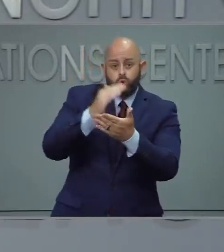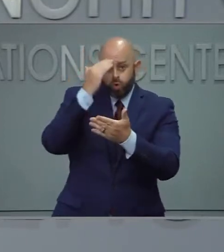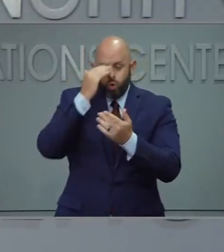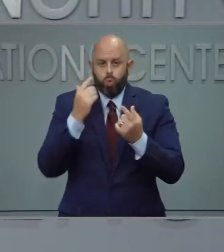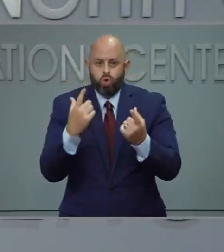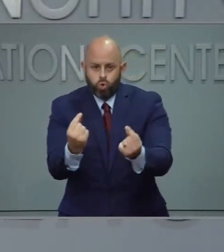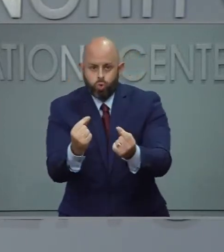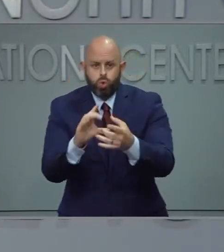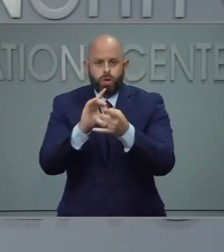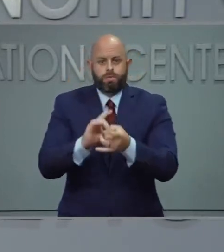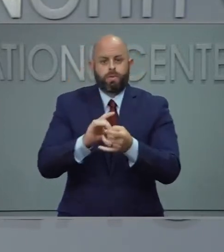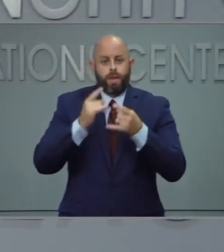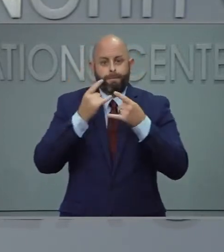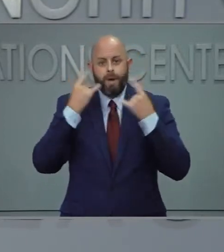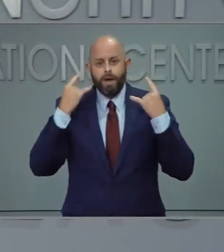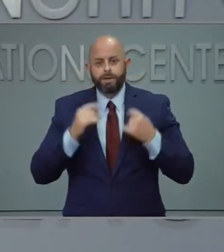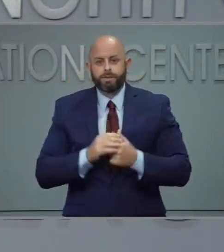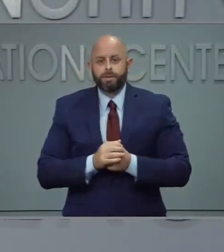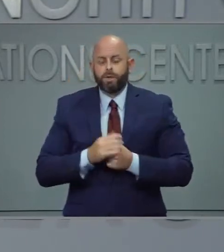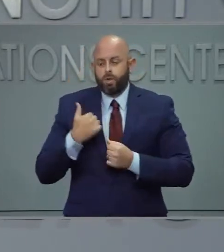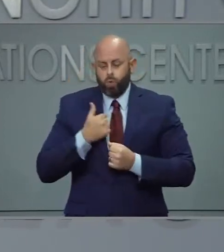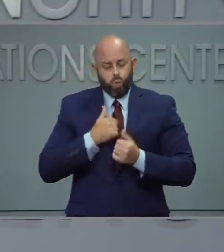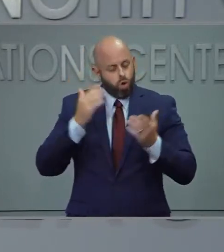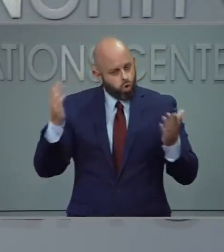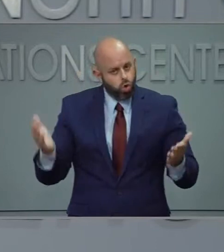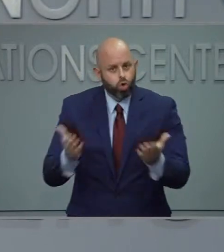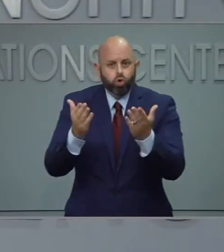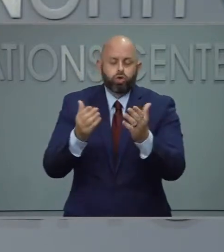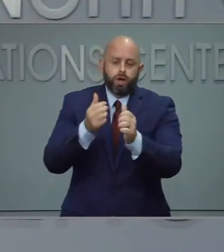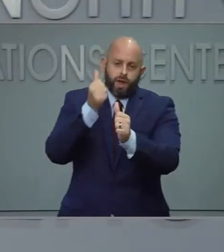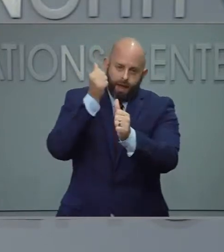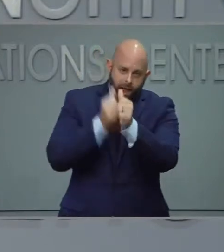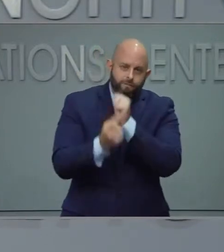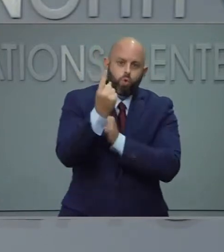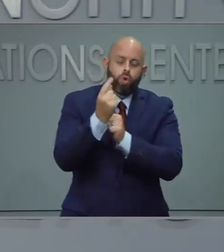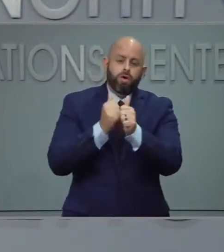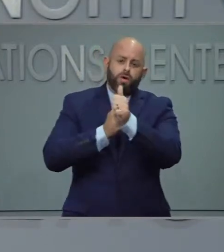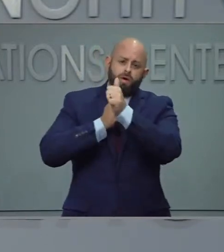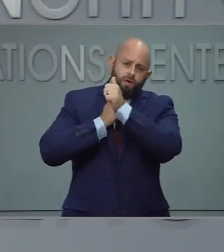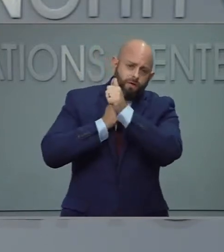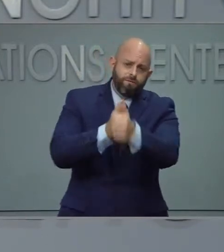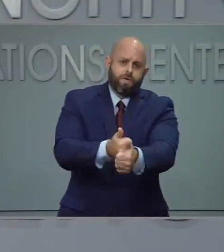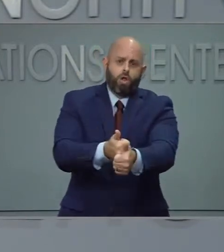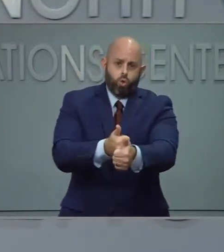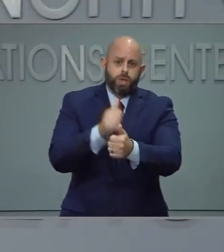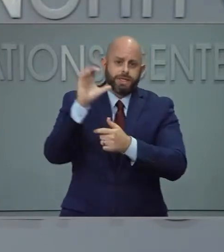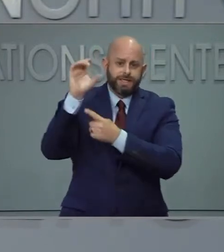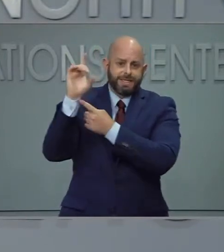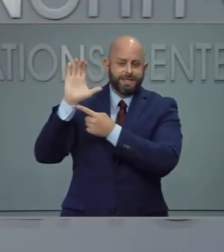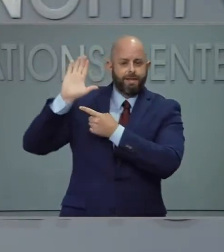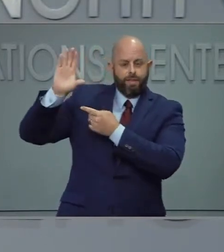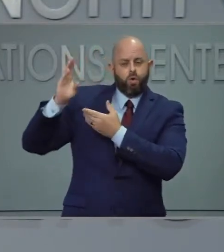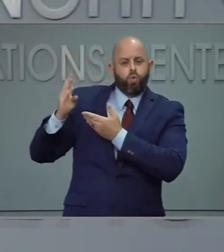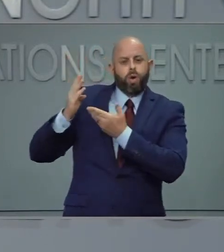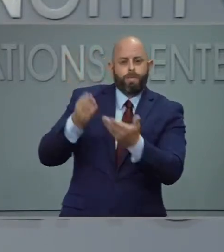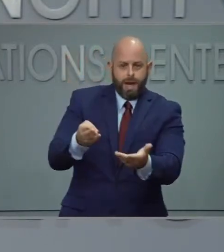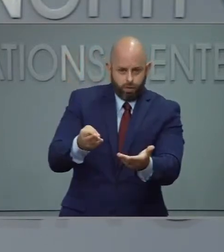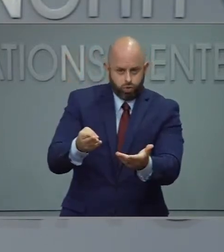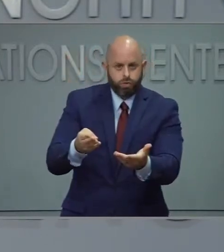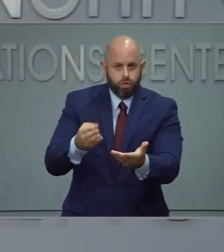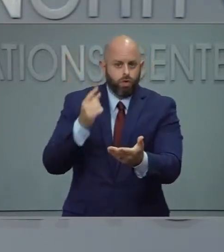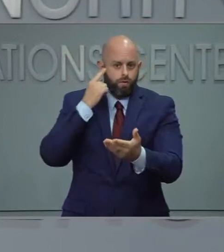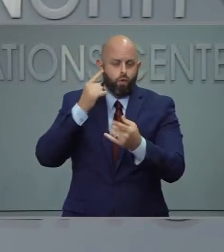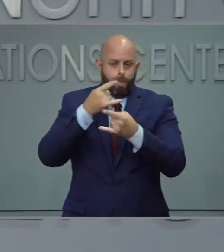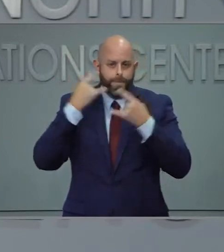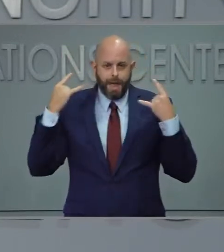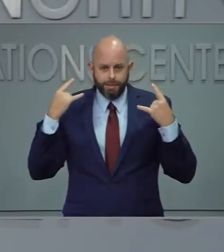when it comes to masks. And we're encouraging everybody to follow the CDC guidelines